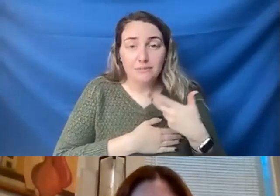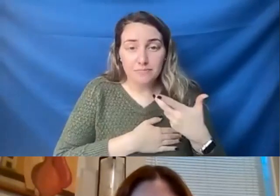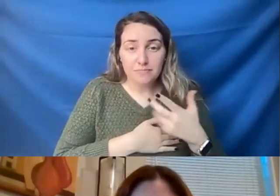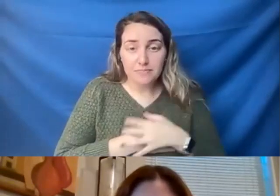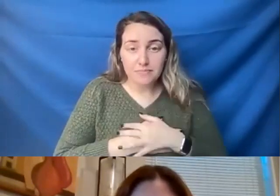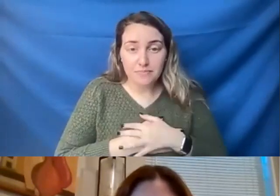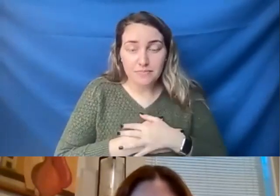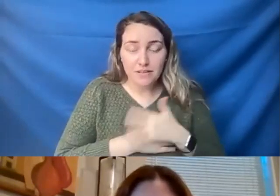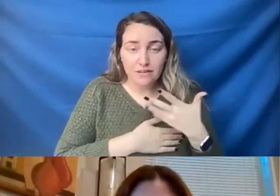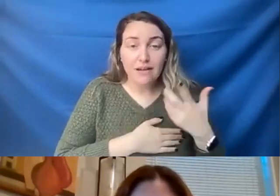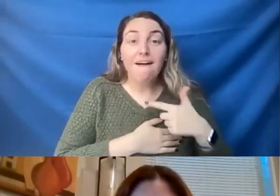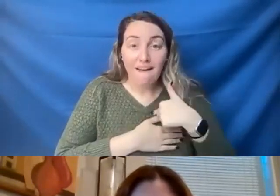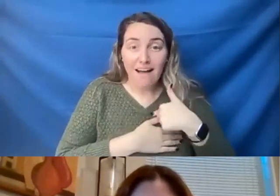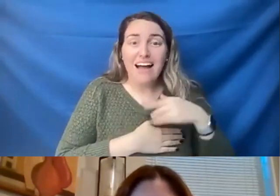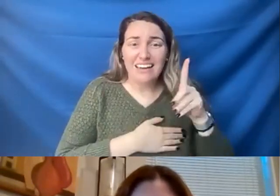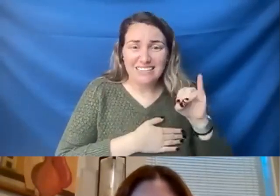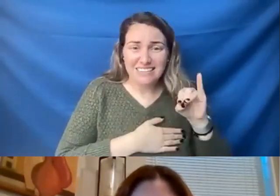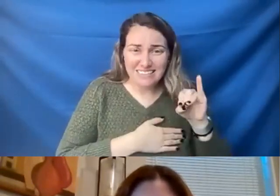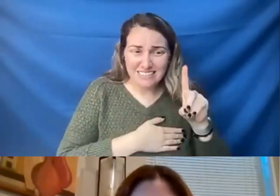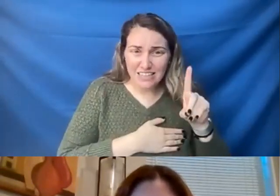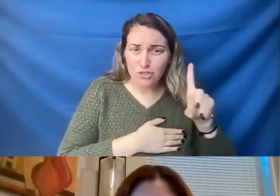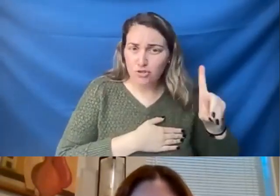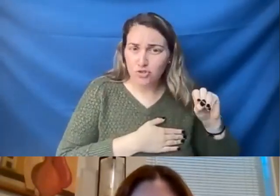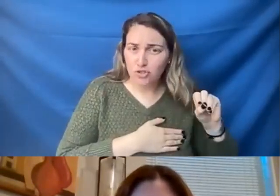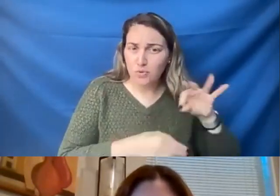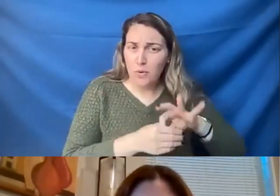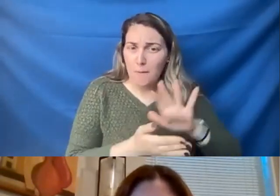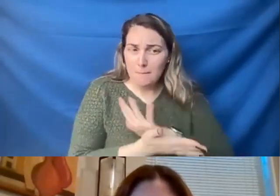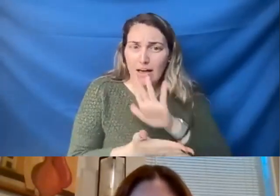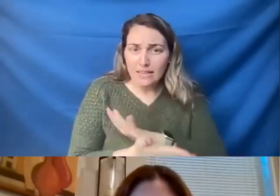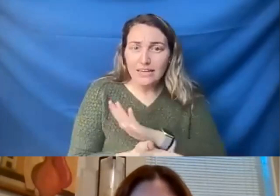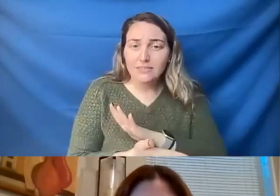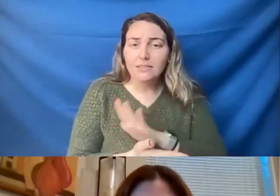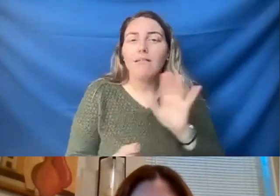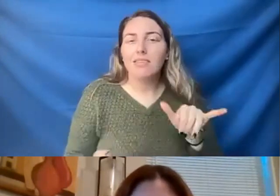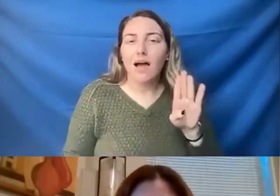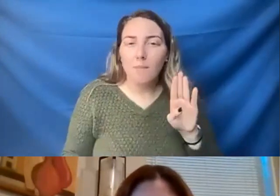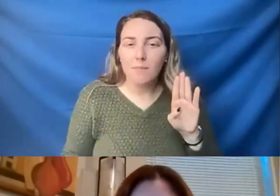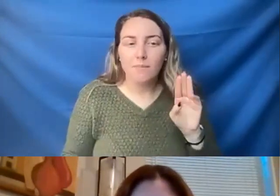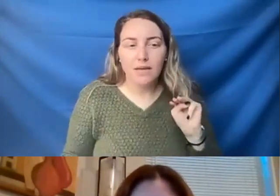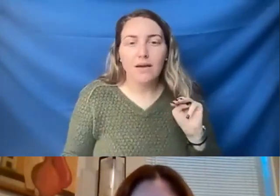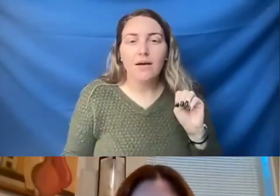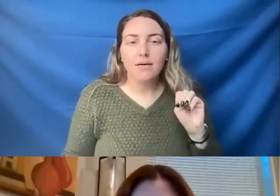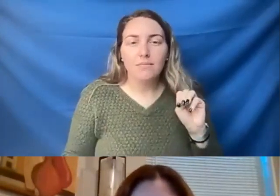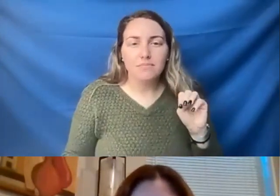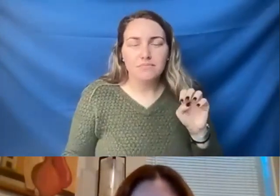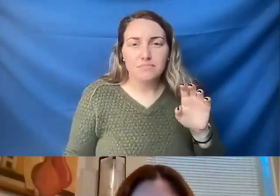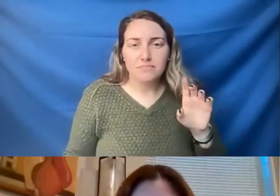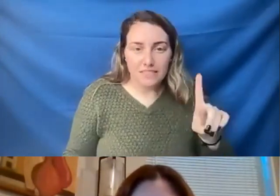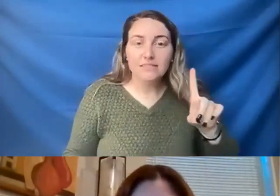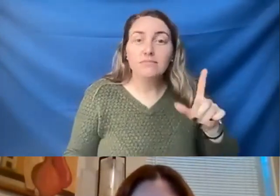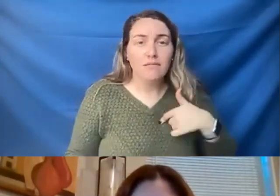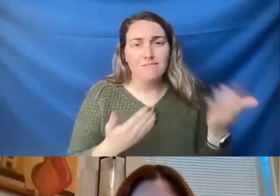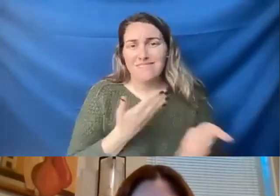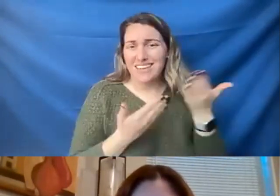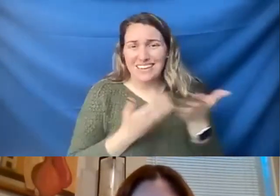I'm blanking, the ballot. And I have to say, it's very ADA friendly. It was easier for me to do it. And then I could just put it at the